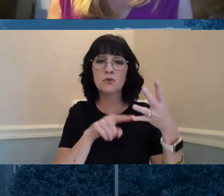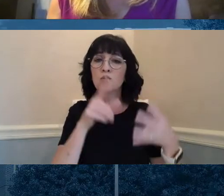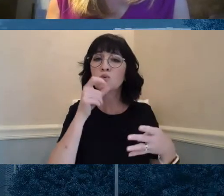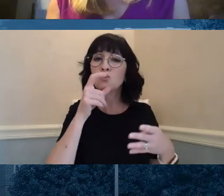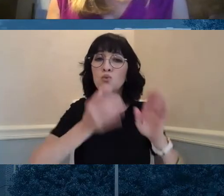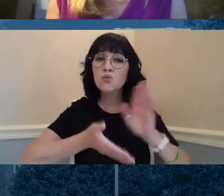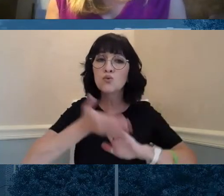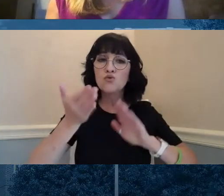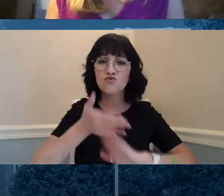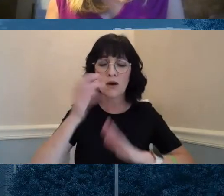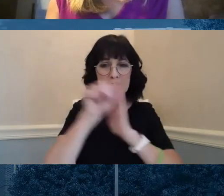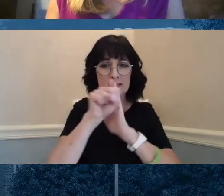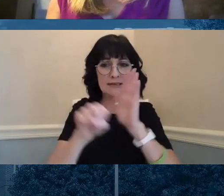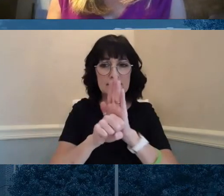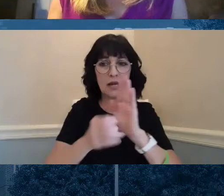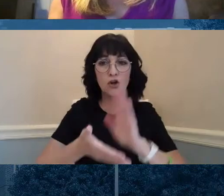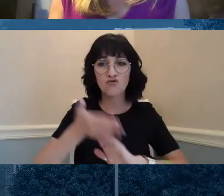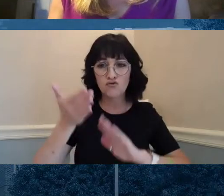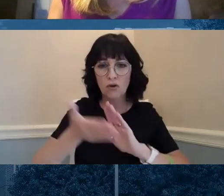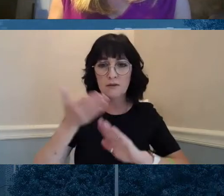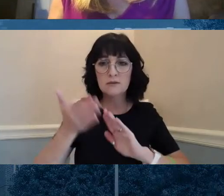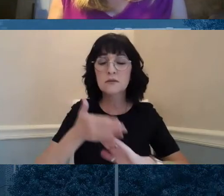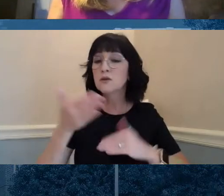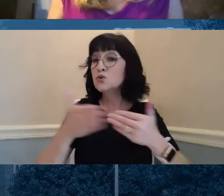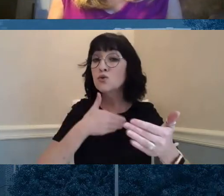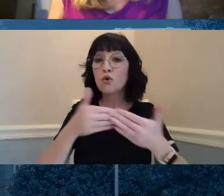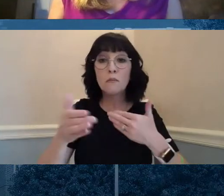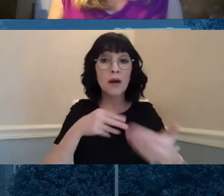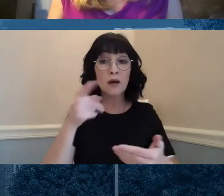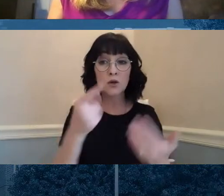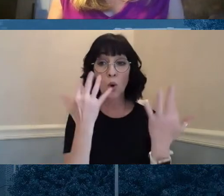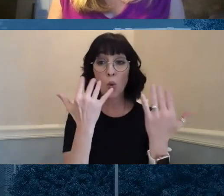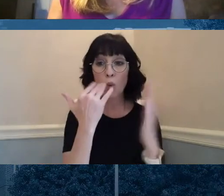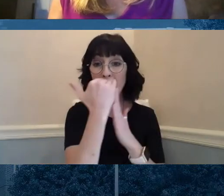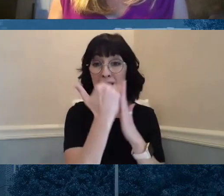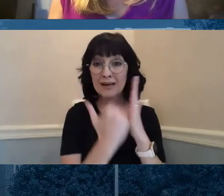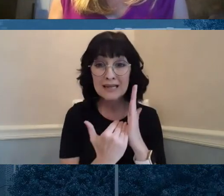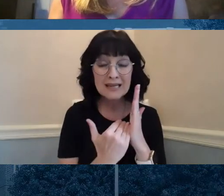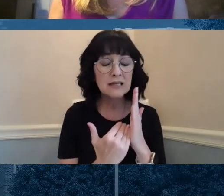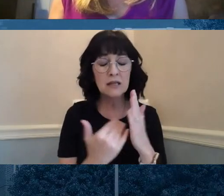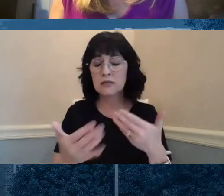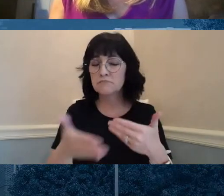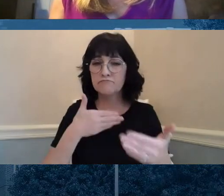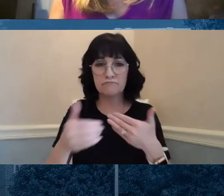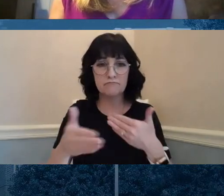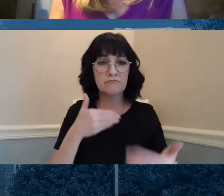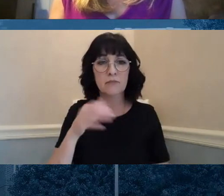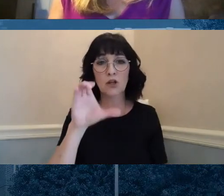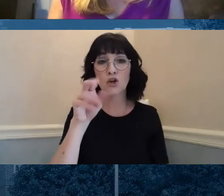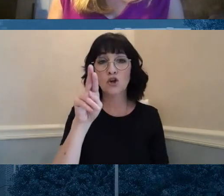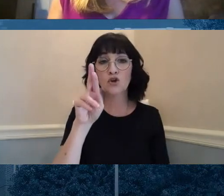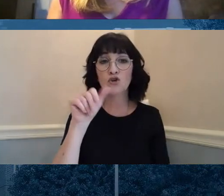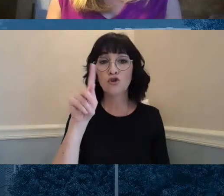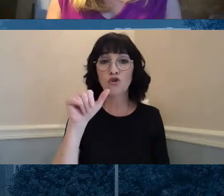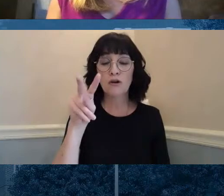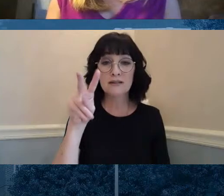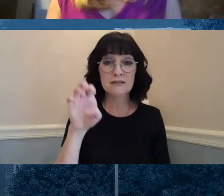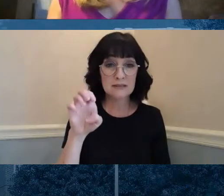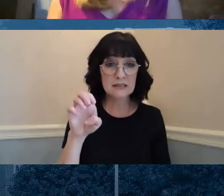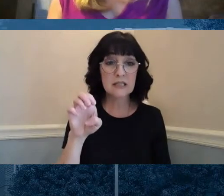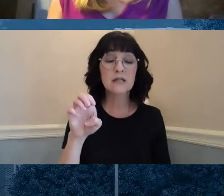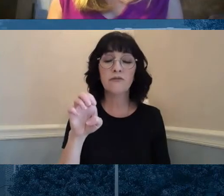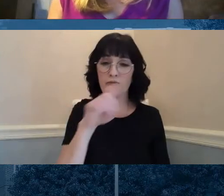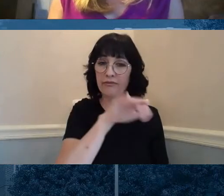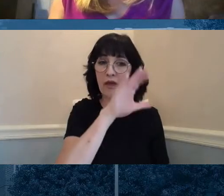of whether you're on the waiting list or not. Curative continues to vaccinate at Deltec campuses in Wilmington, Dover,